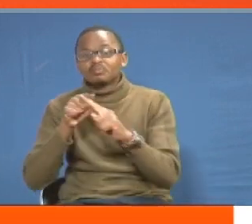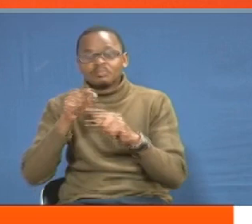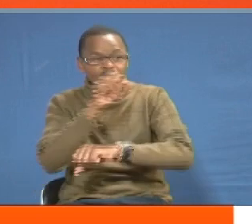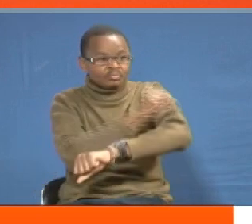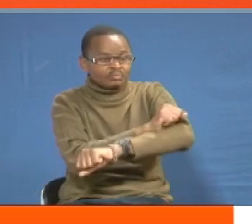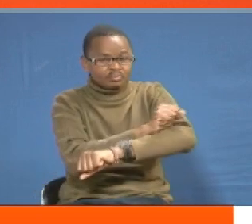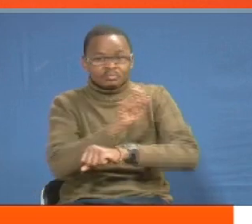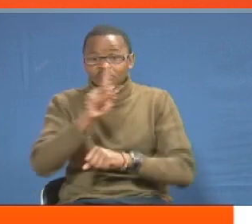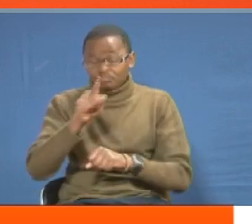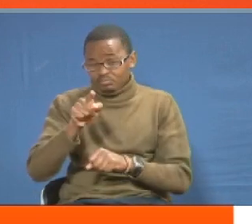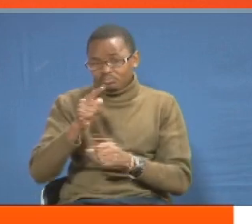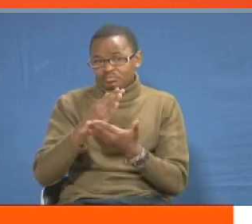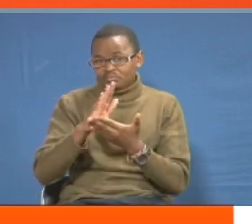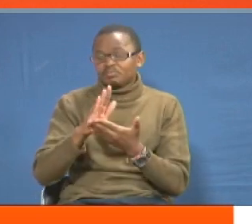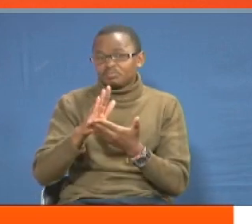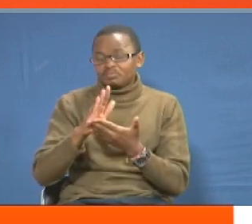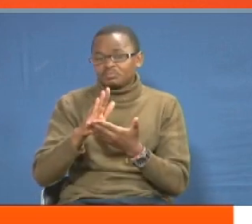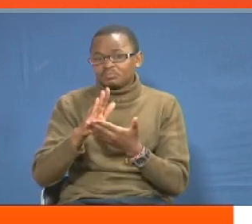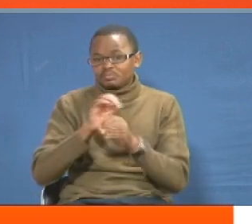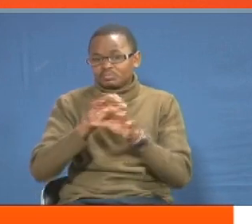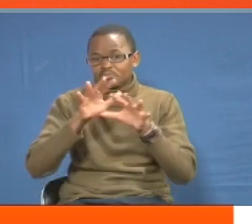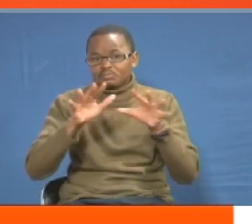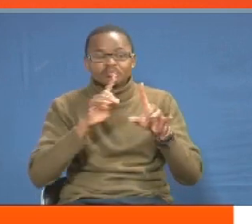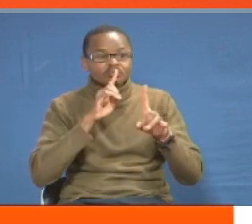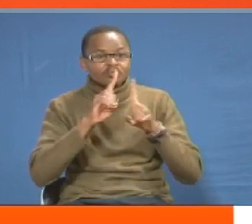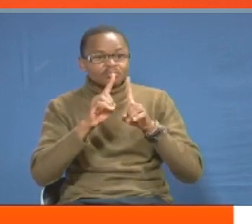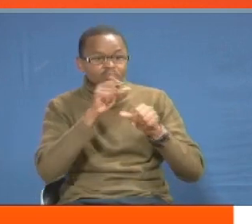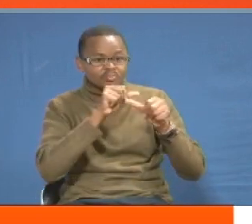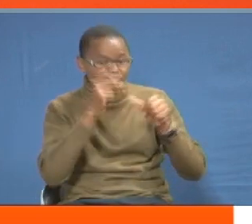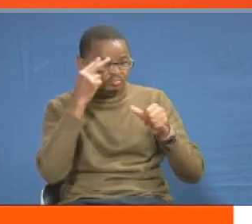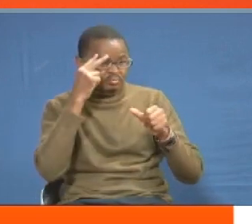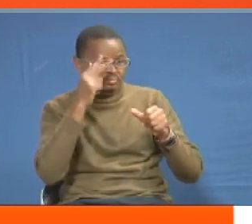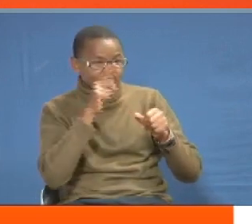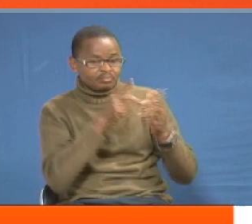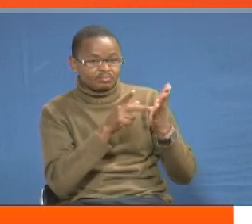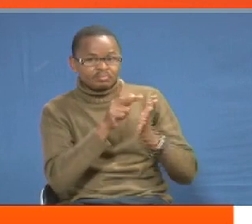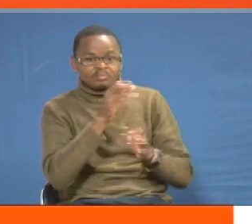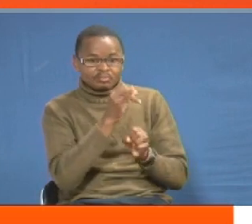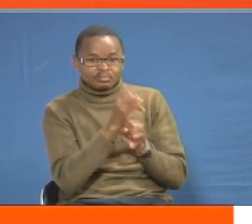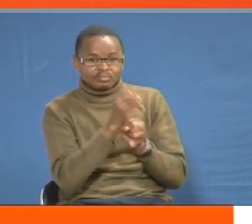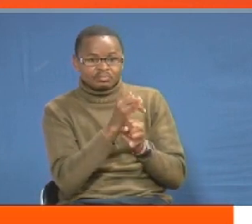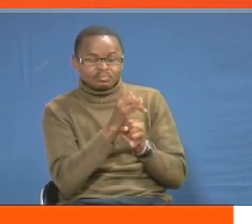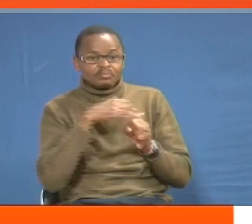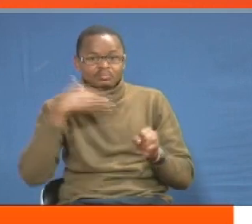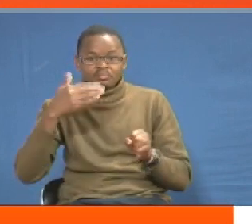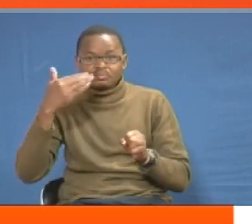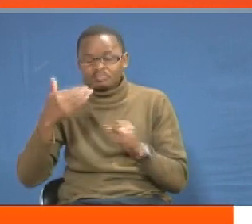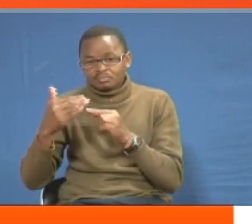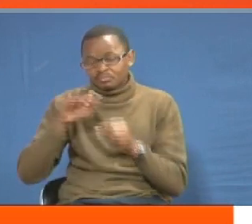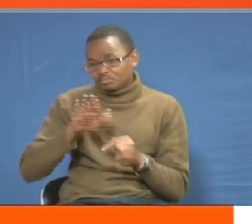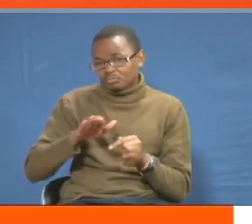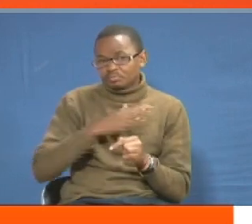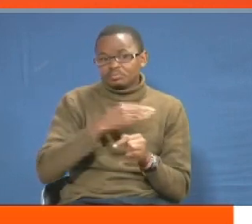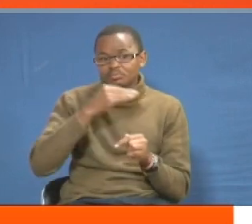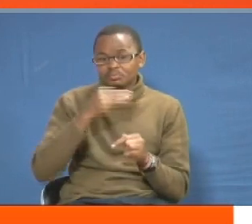school. Okay? So these are some of the distribution that we're talking about. Look into the unpaid care work that has always been tagged